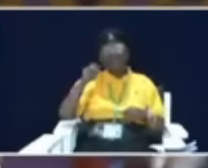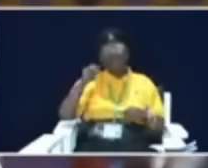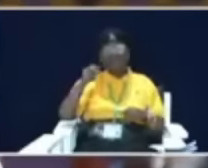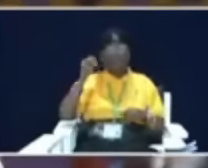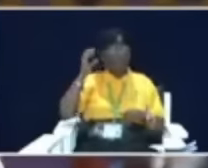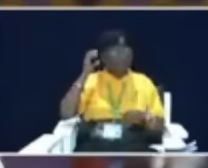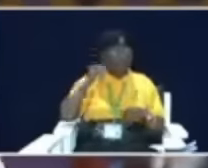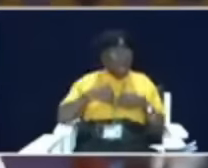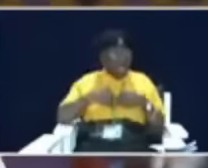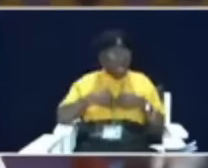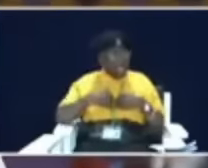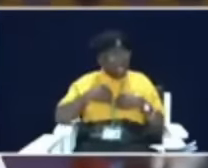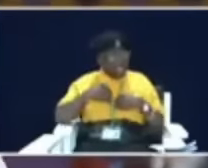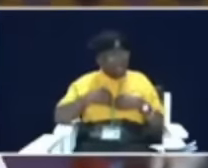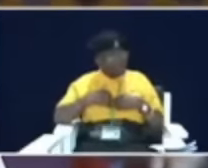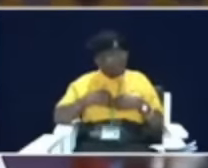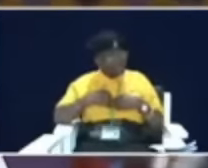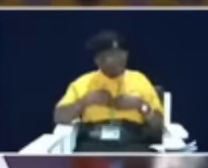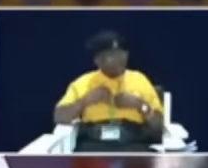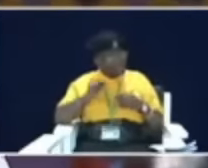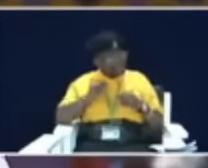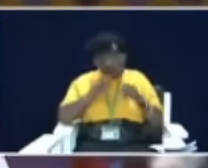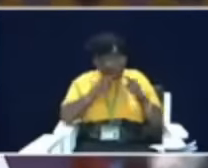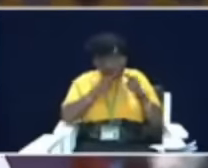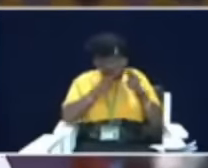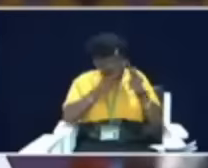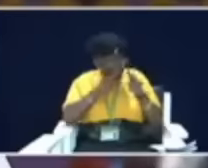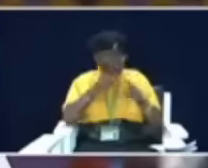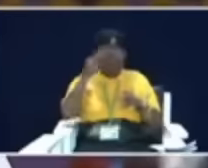glimpse of what you are going to become.